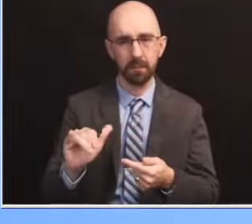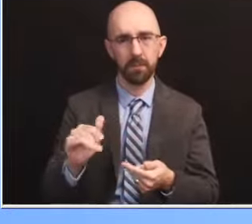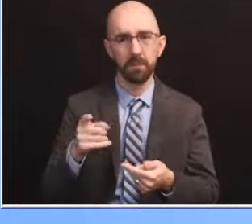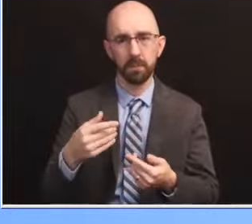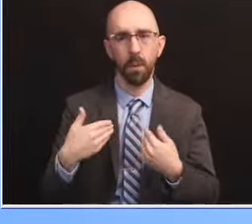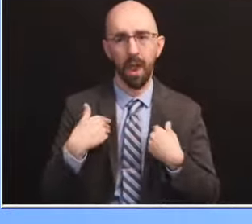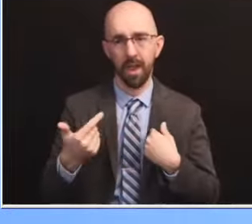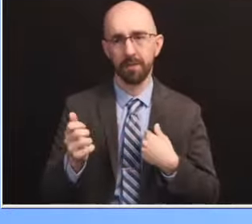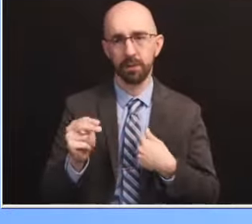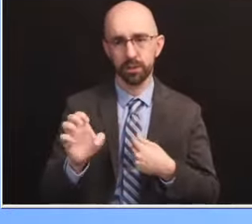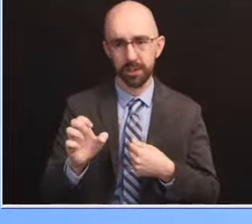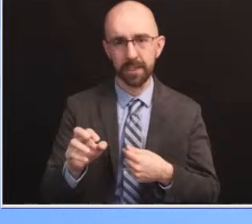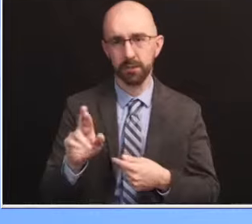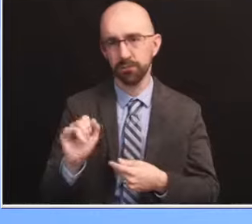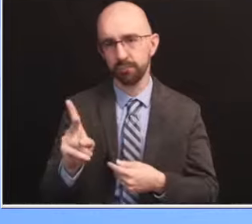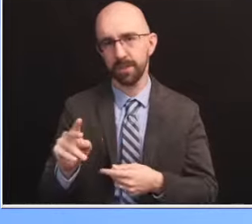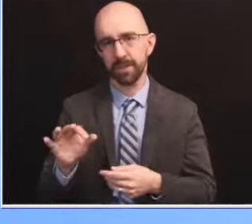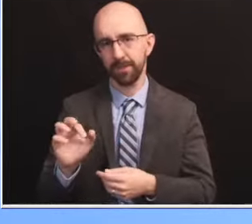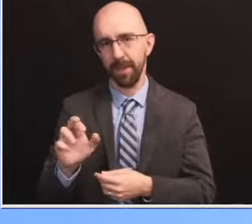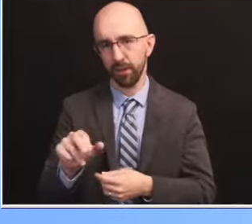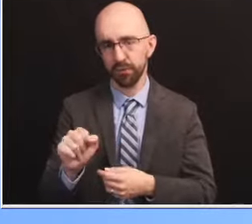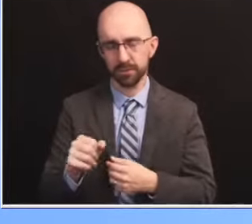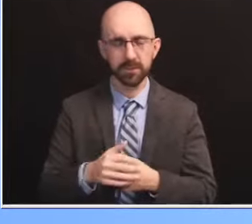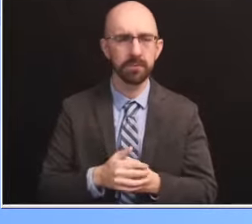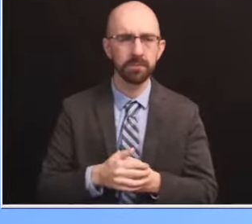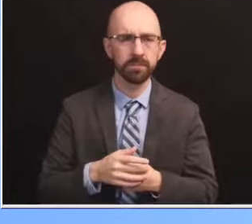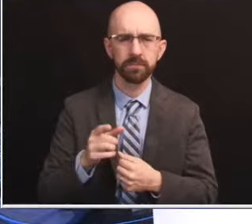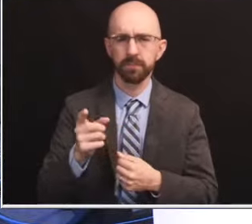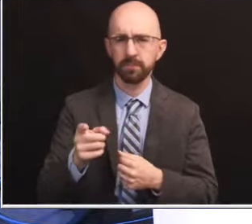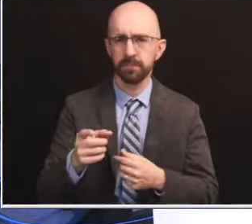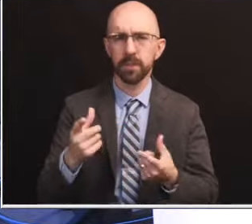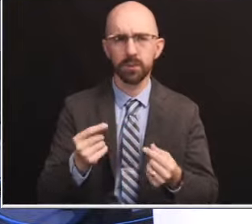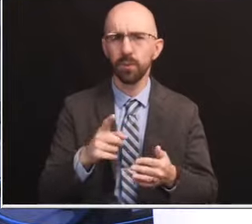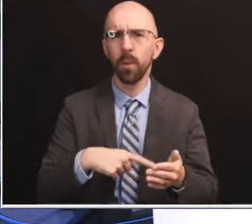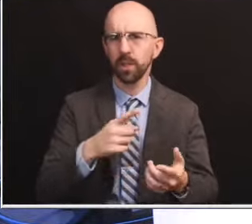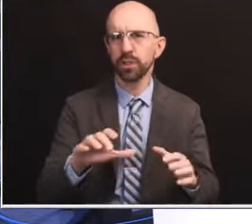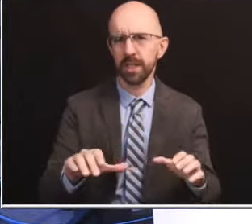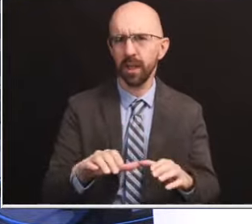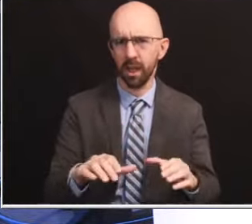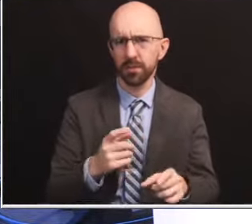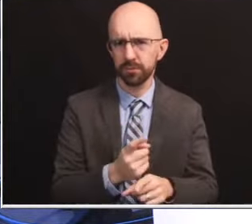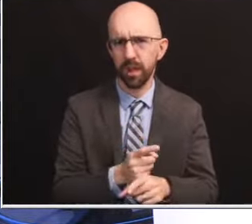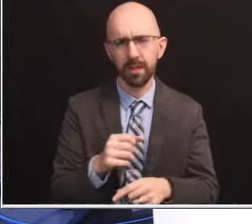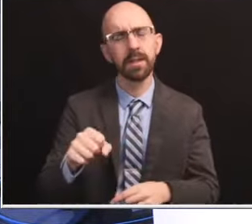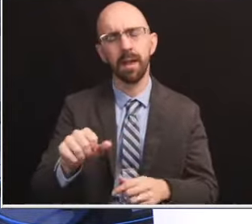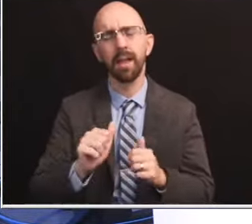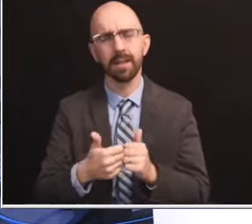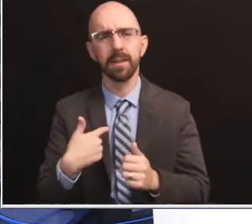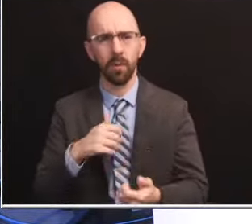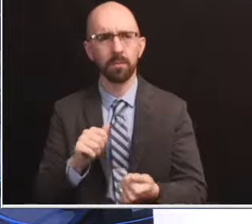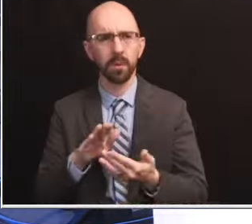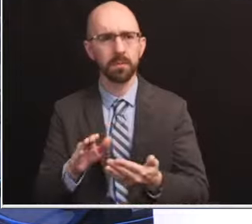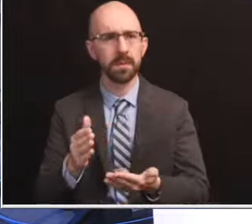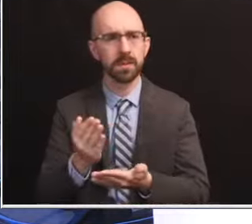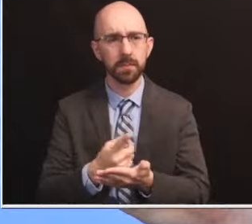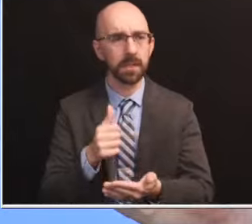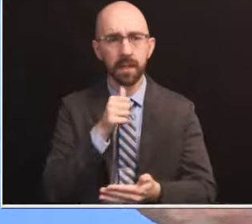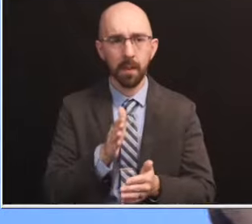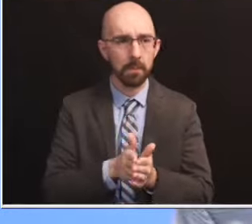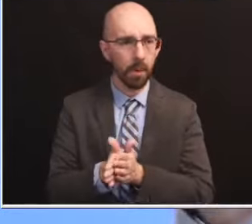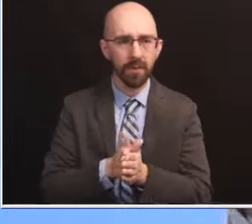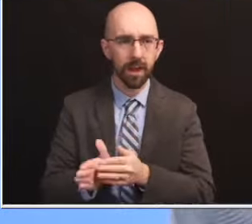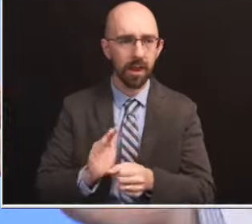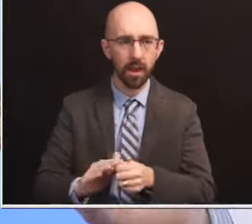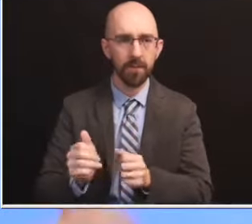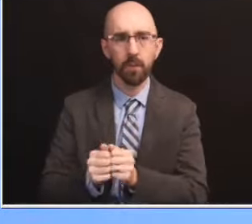risk factors. So you do what Nancy does. Yeah, that's how you just live like you might. But if somebody's not motivated enough without that test,